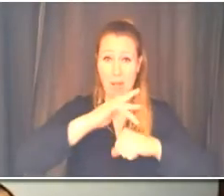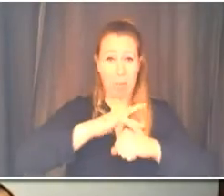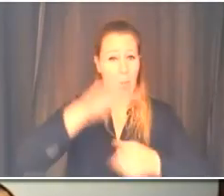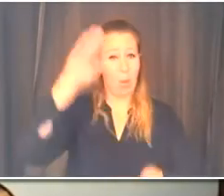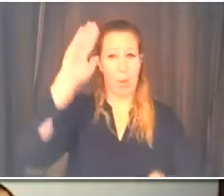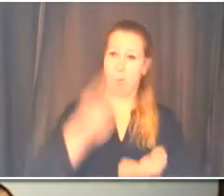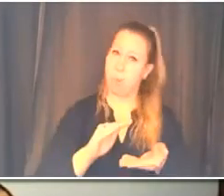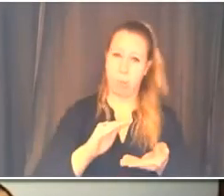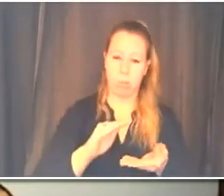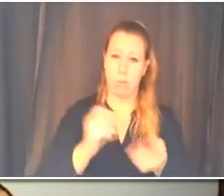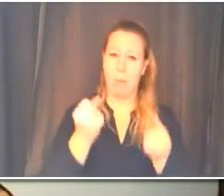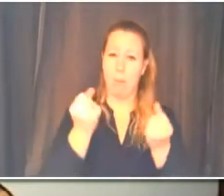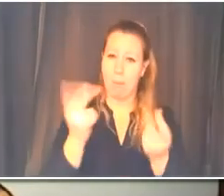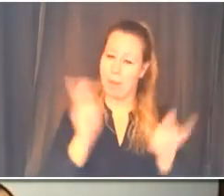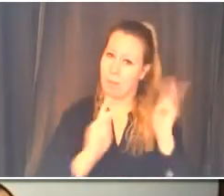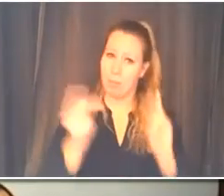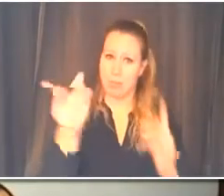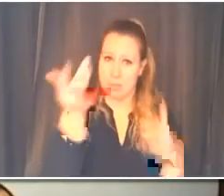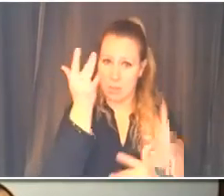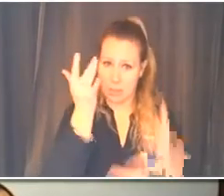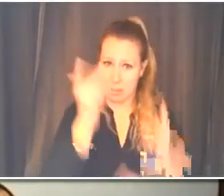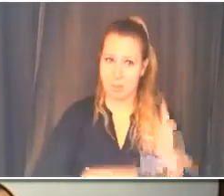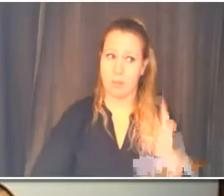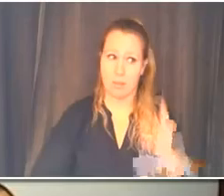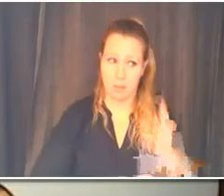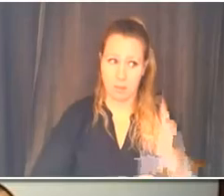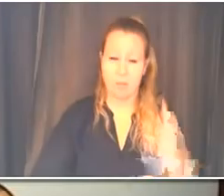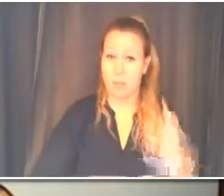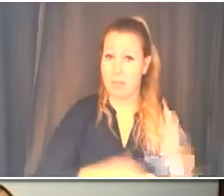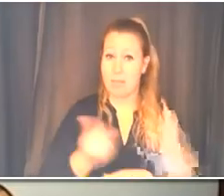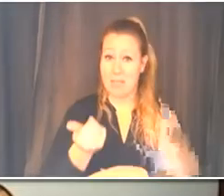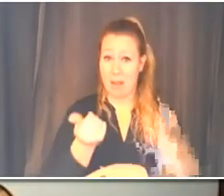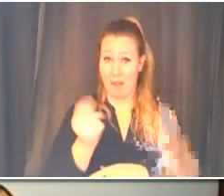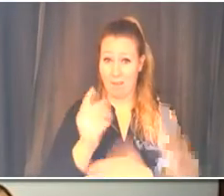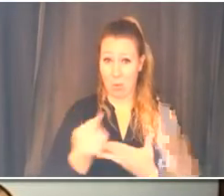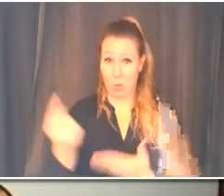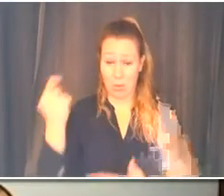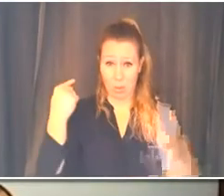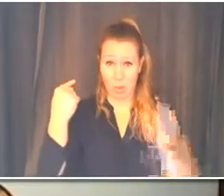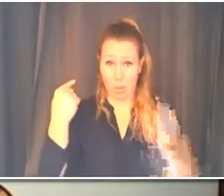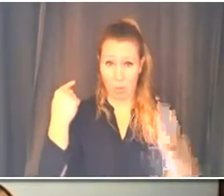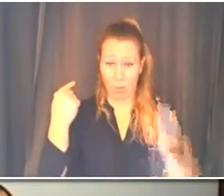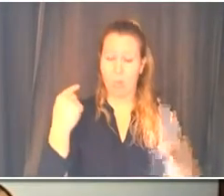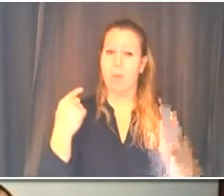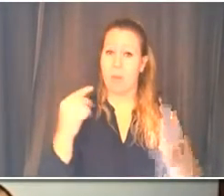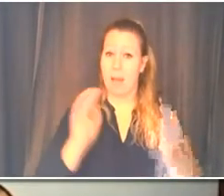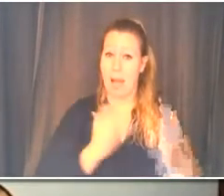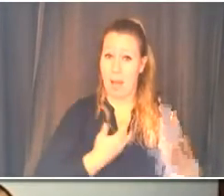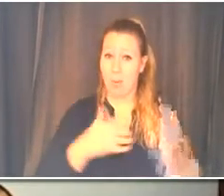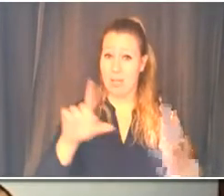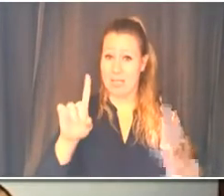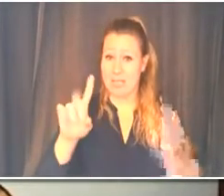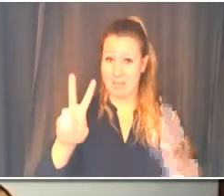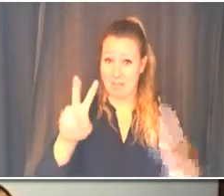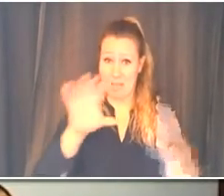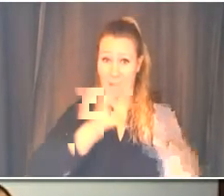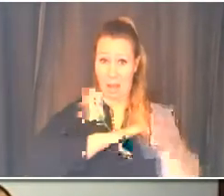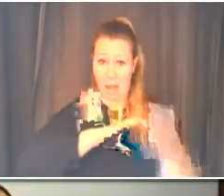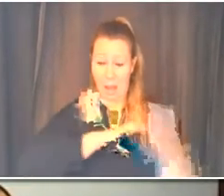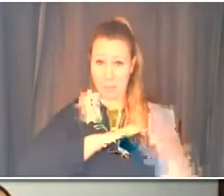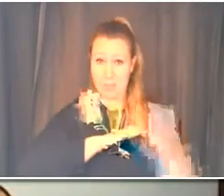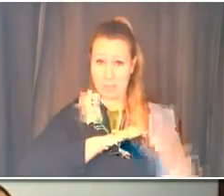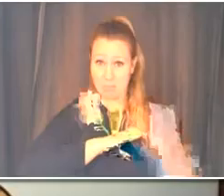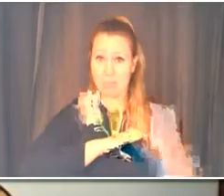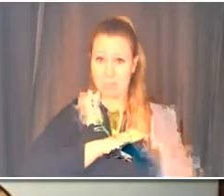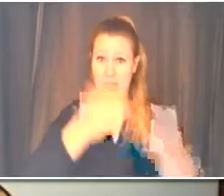under 7% I only have 30 officers out sick so our our Manning is coming back but as well as our Manning is coming